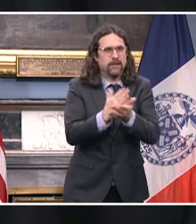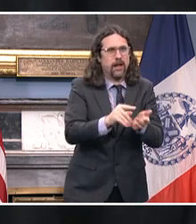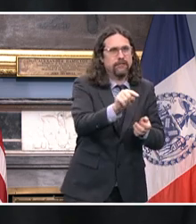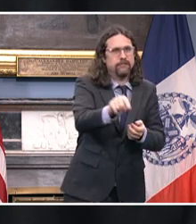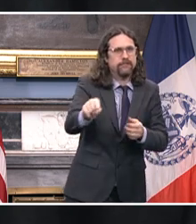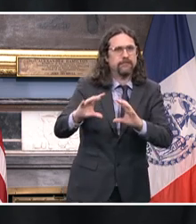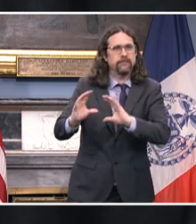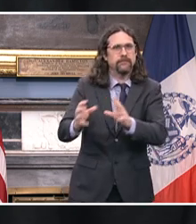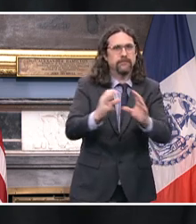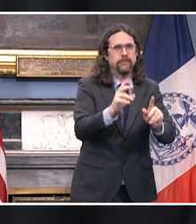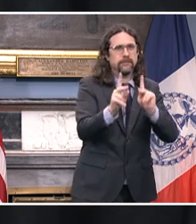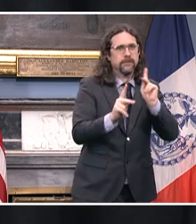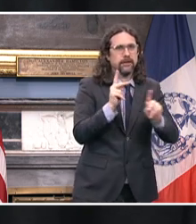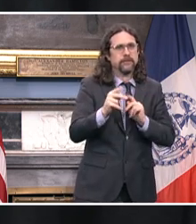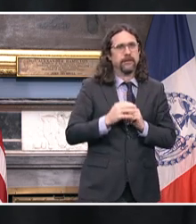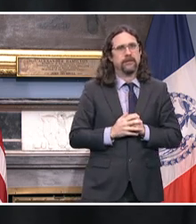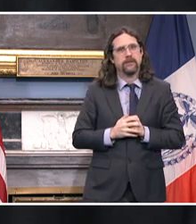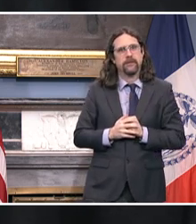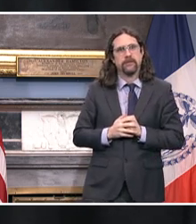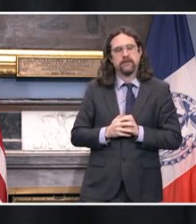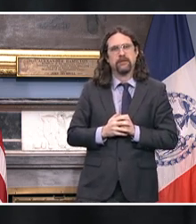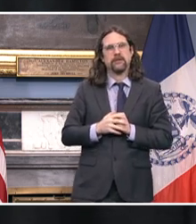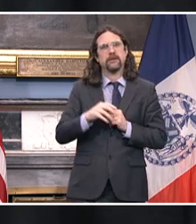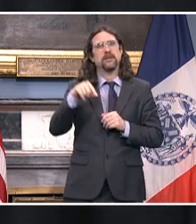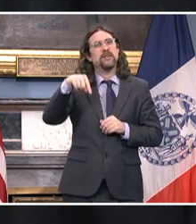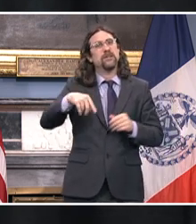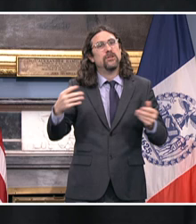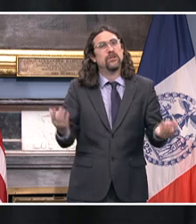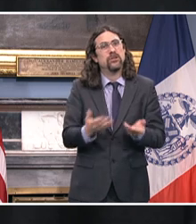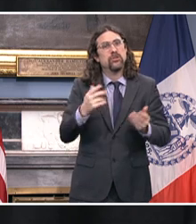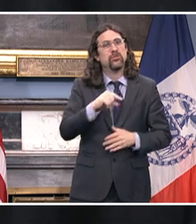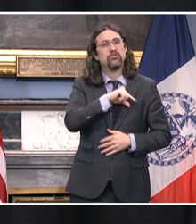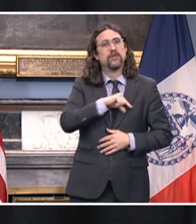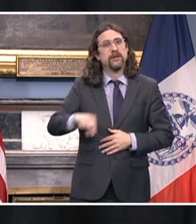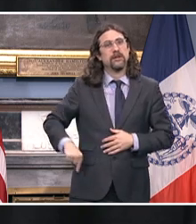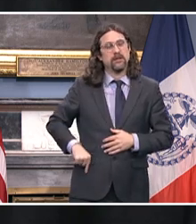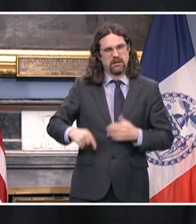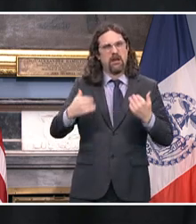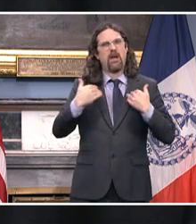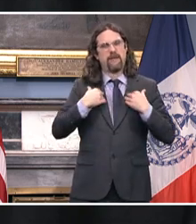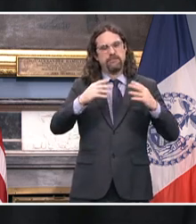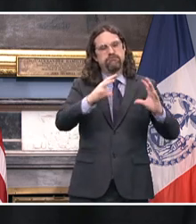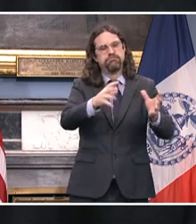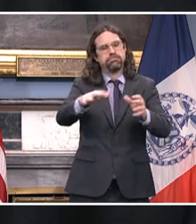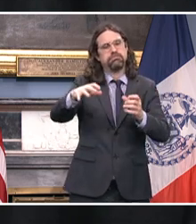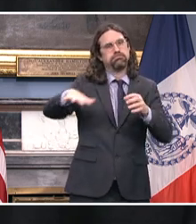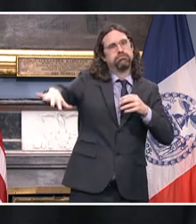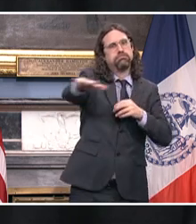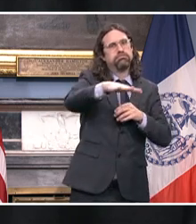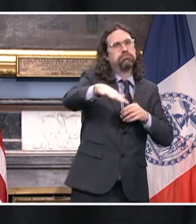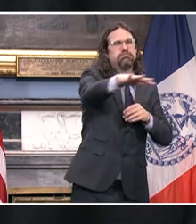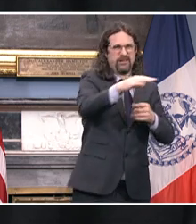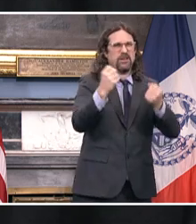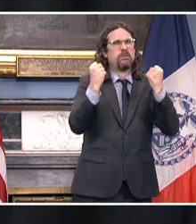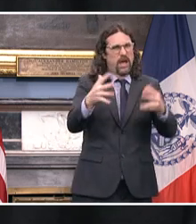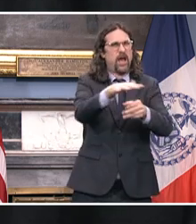enough access to health care because health care is still given out according to how much money you have in this